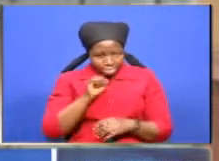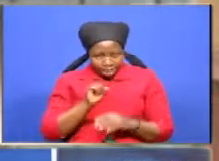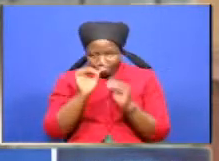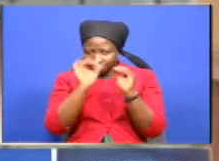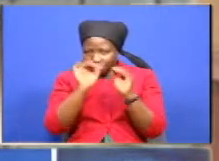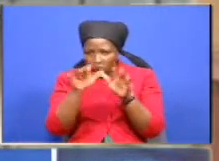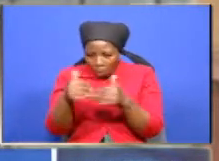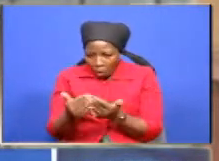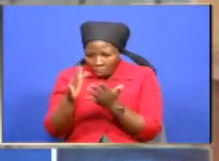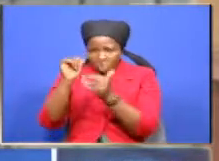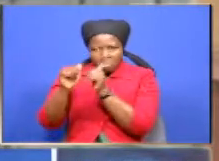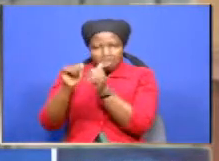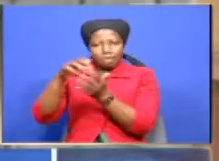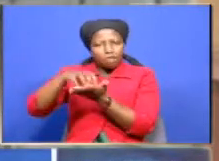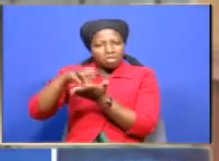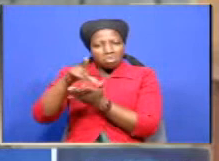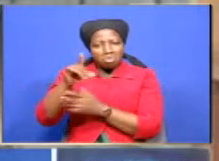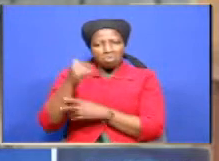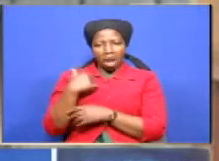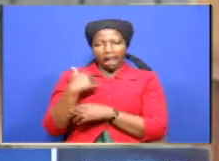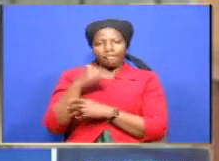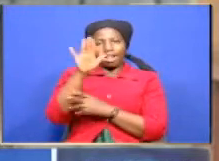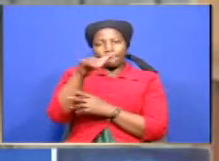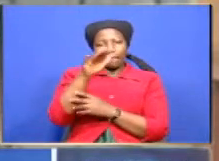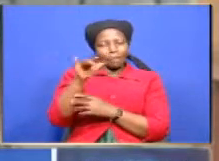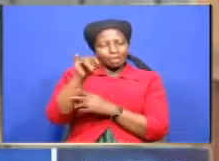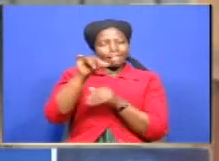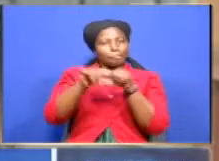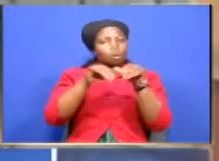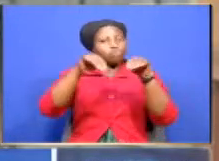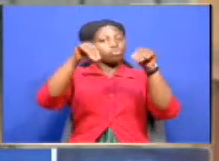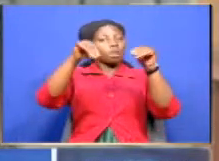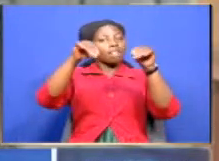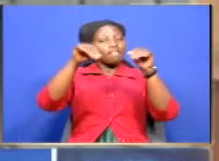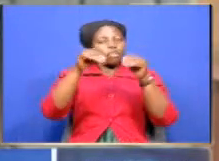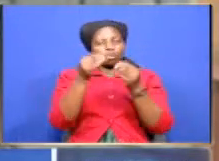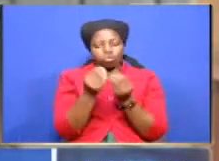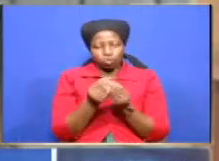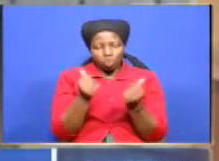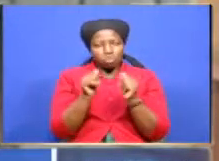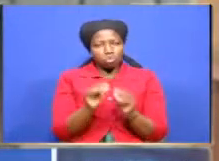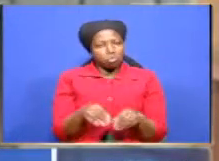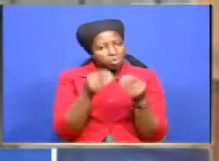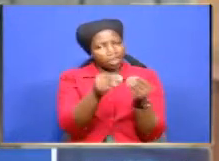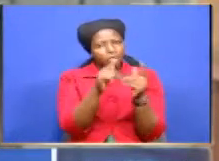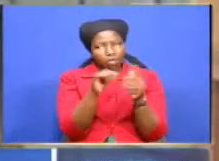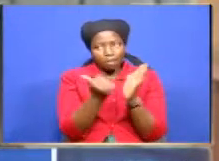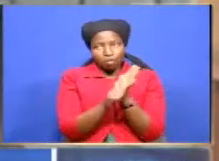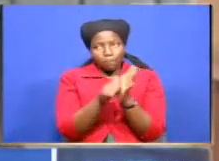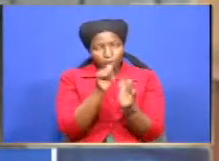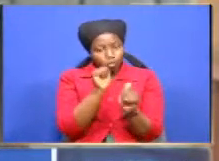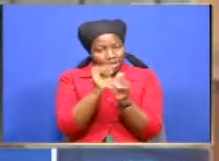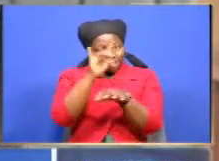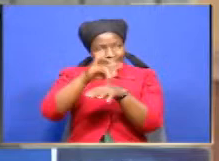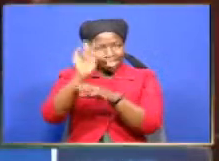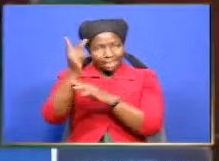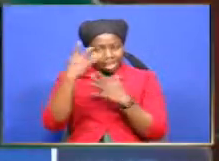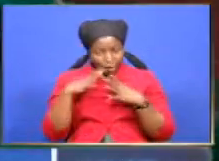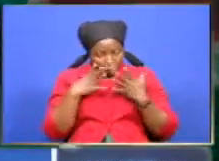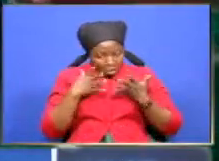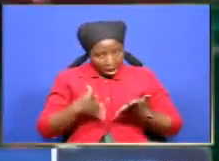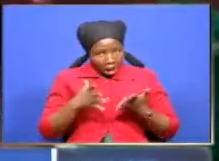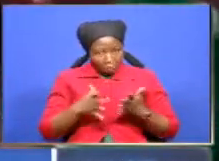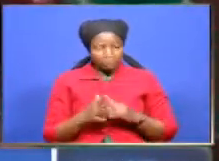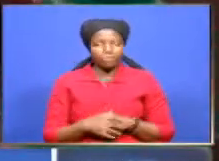you got in Parliament. It will be about the quality of solutions you give to the problems that Kenyans are facing as we speak right now.